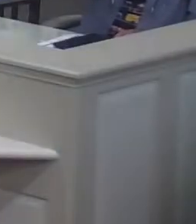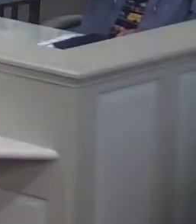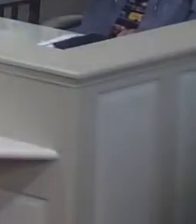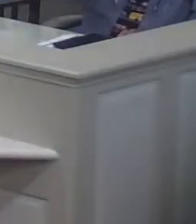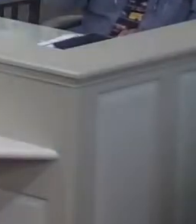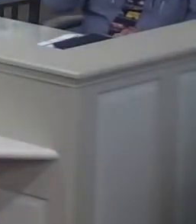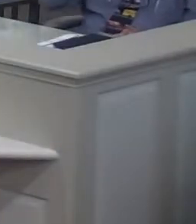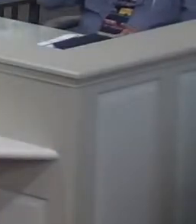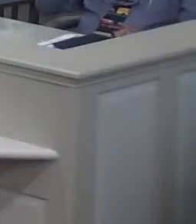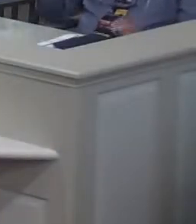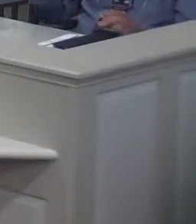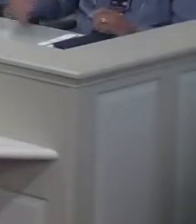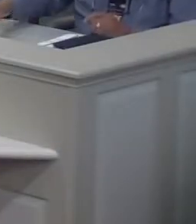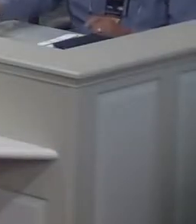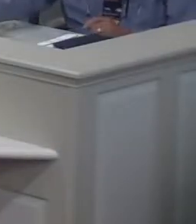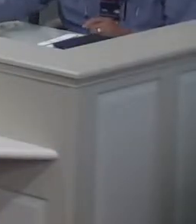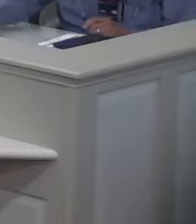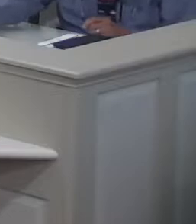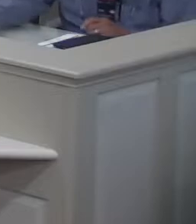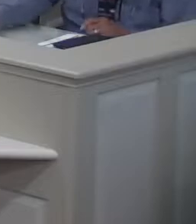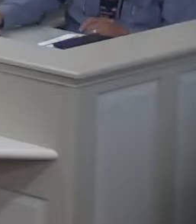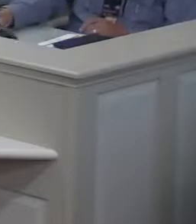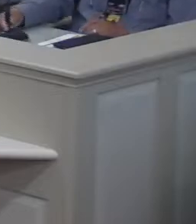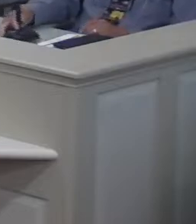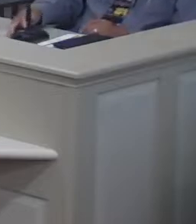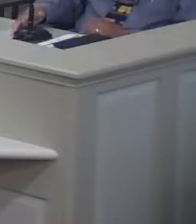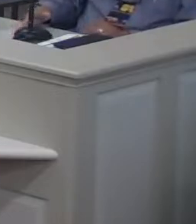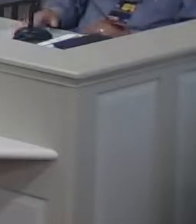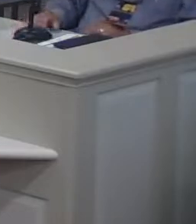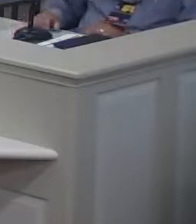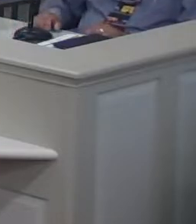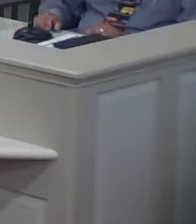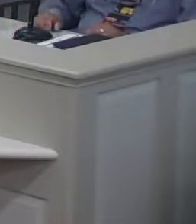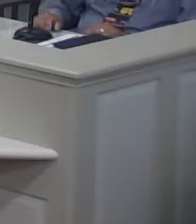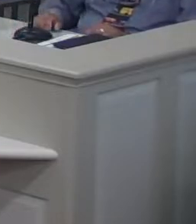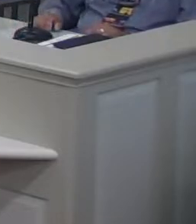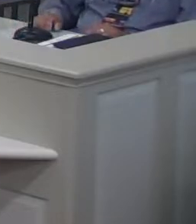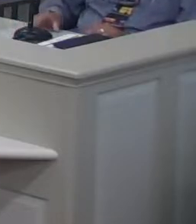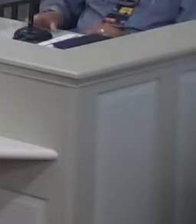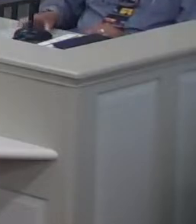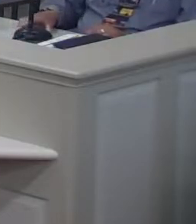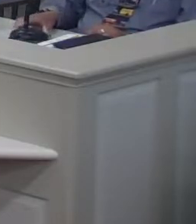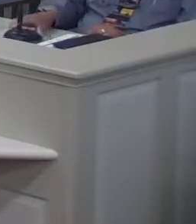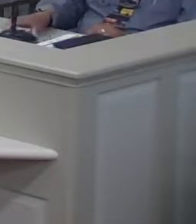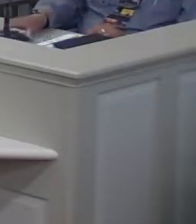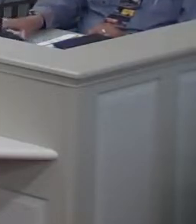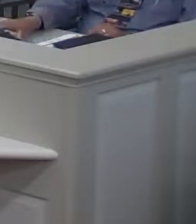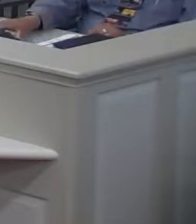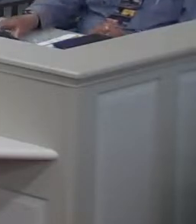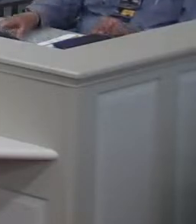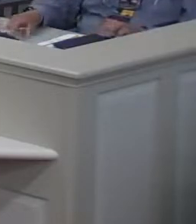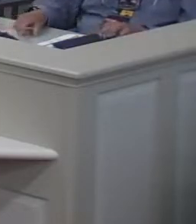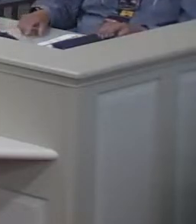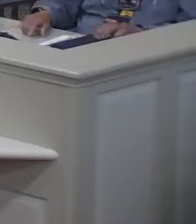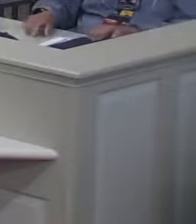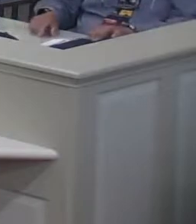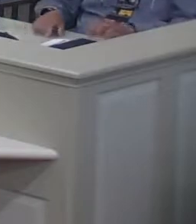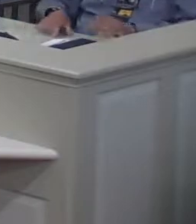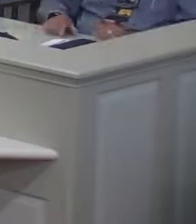Regular session. So moved. Thank you, Commissioner Terry. Is there a second? Second. Commissioner Holland, we are in regular session. Mr.